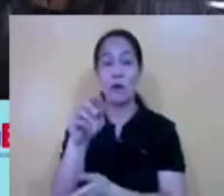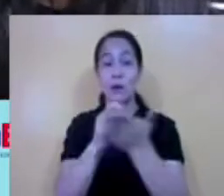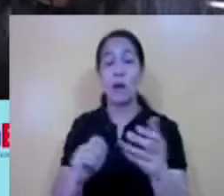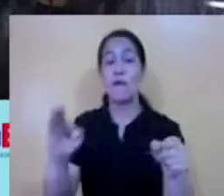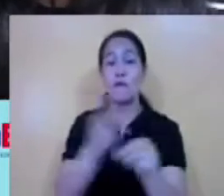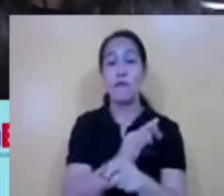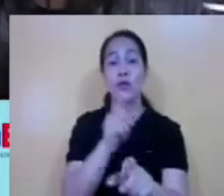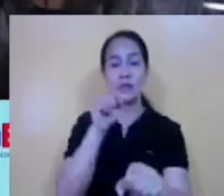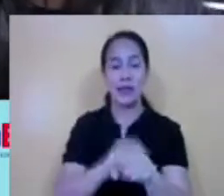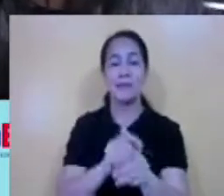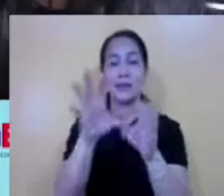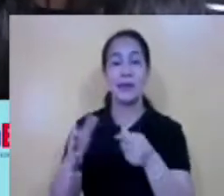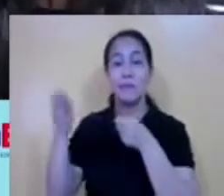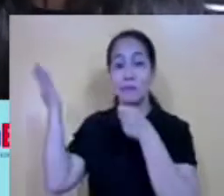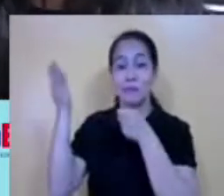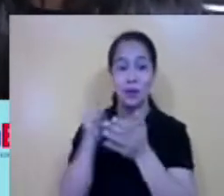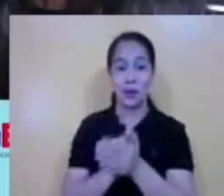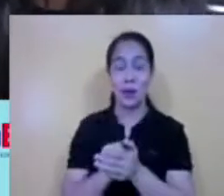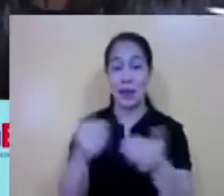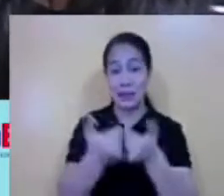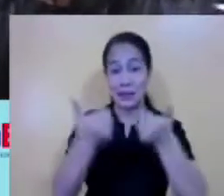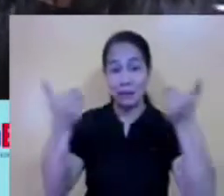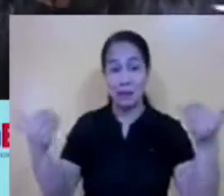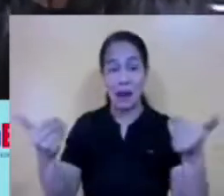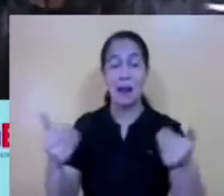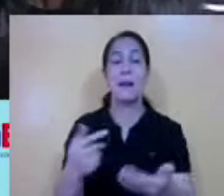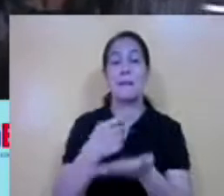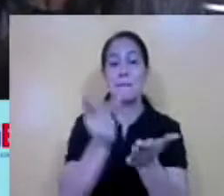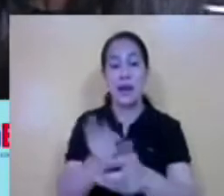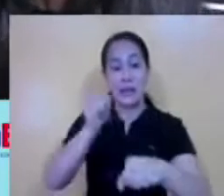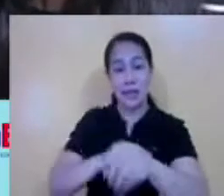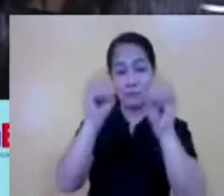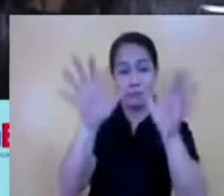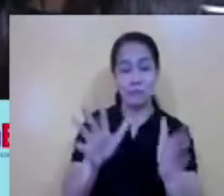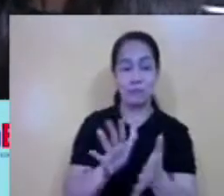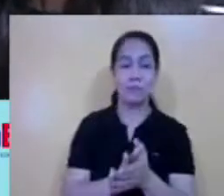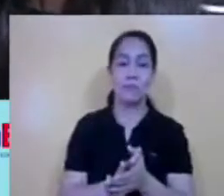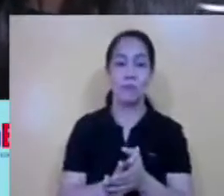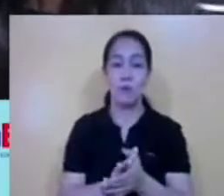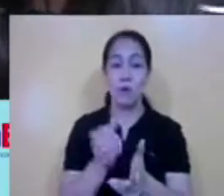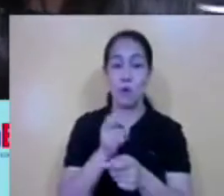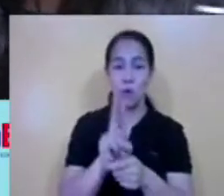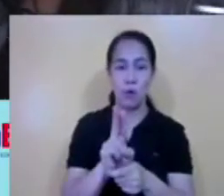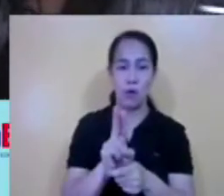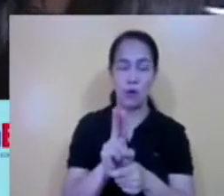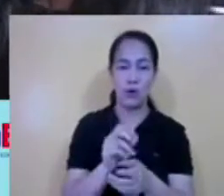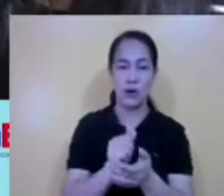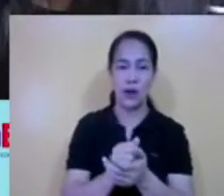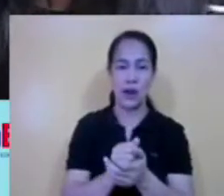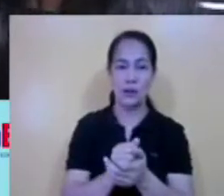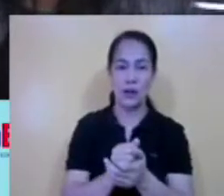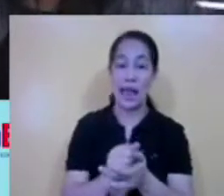broadcasters. And what separates them from our part-time teachers is their special